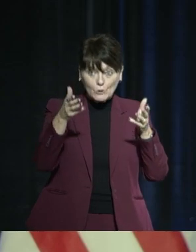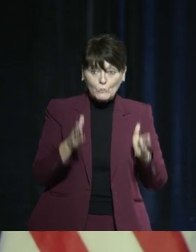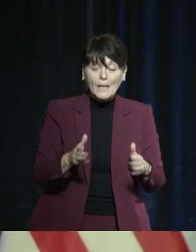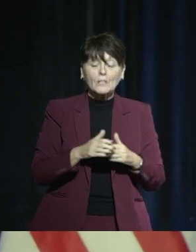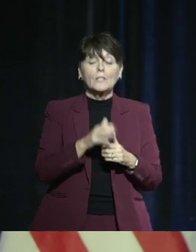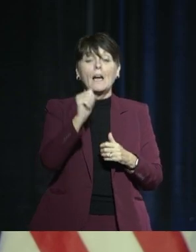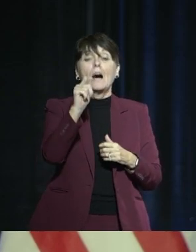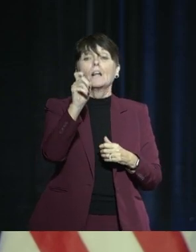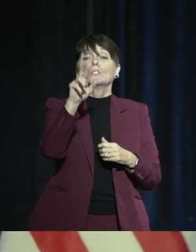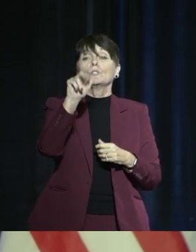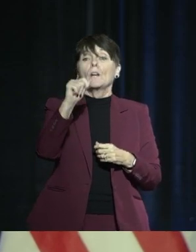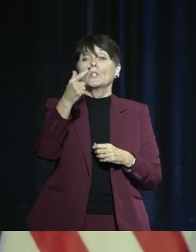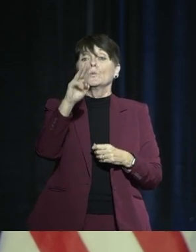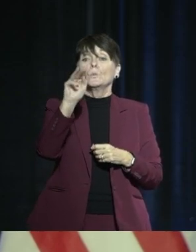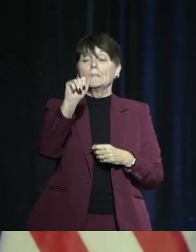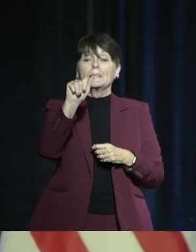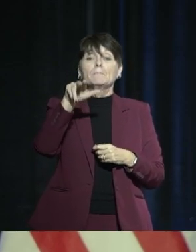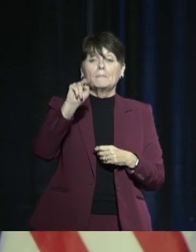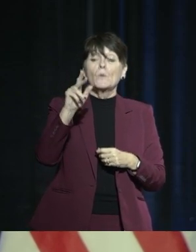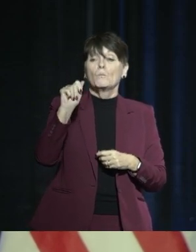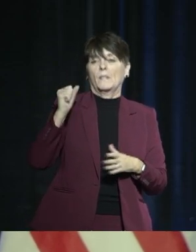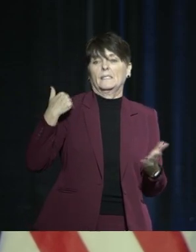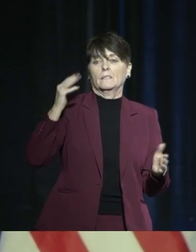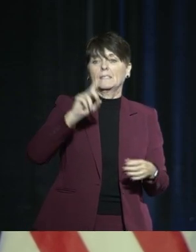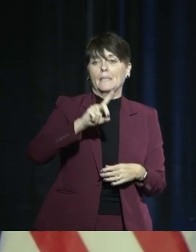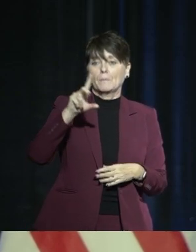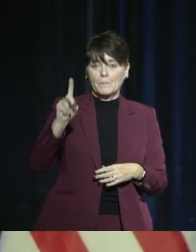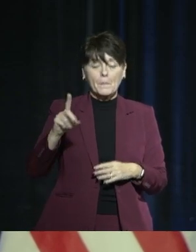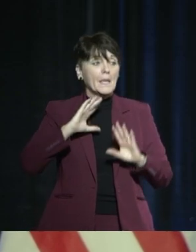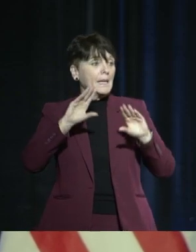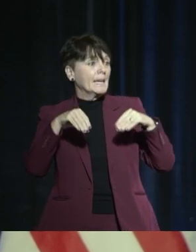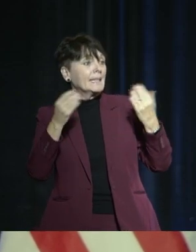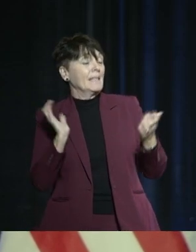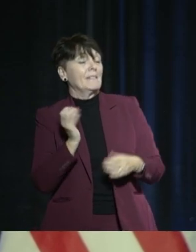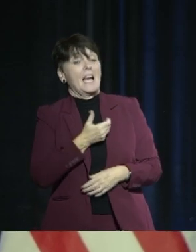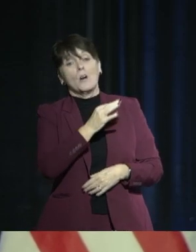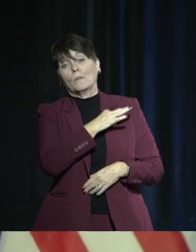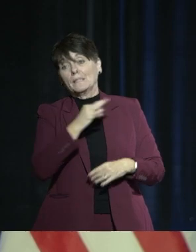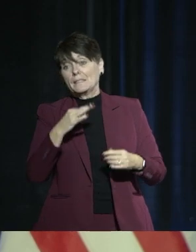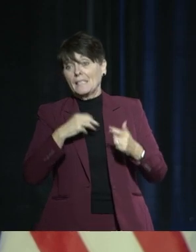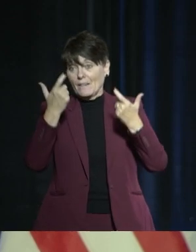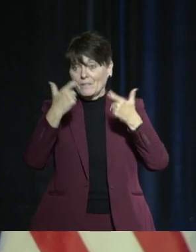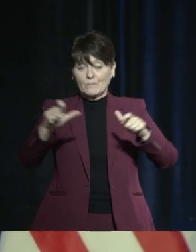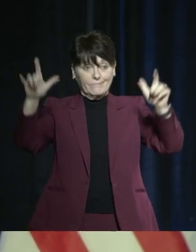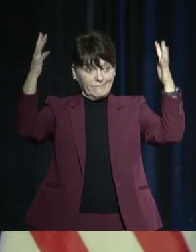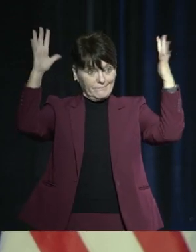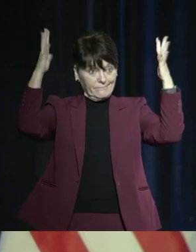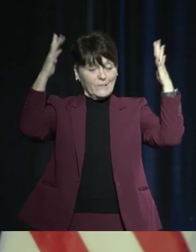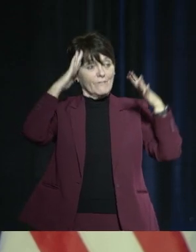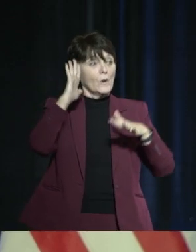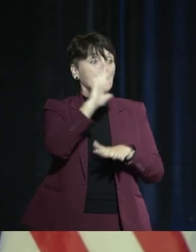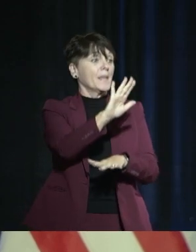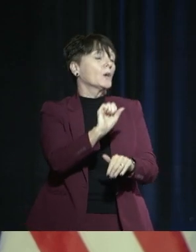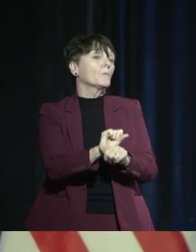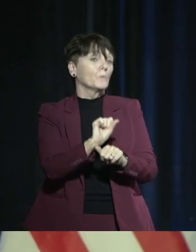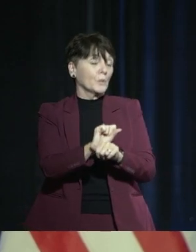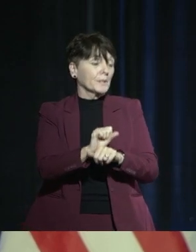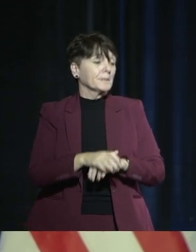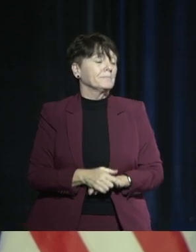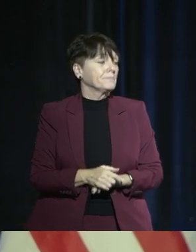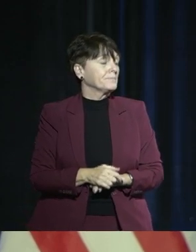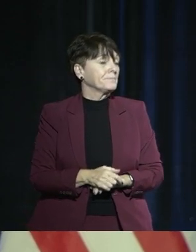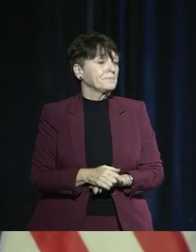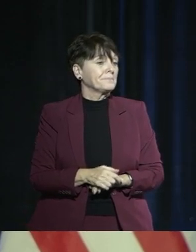Andrea Guzman, who is the deputy director. Can we give our staff a big round of applause for the work they do?